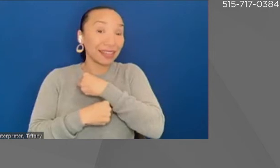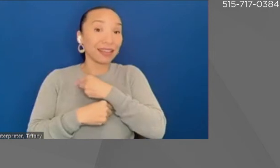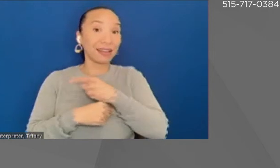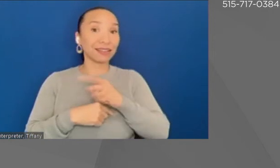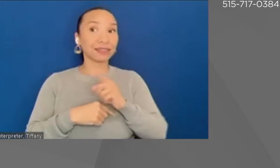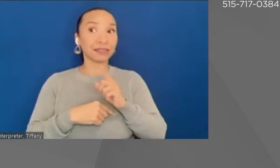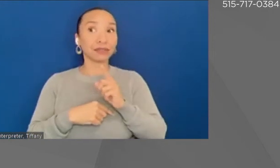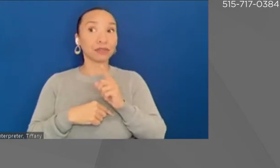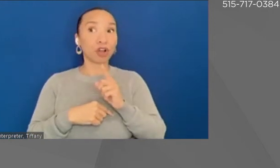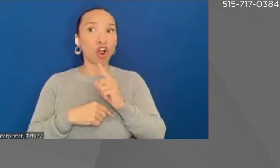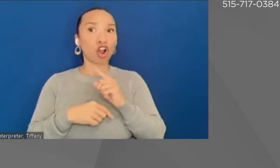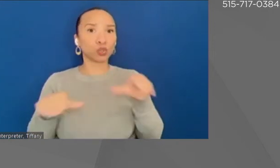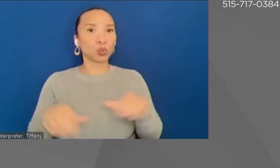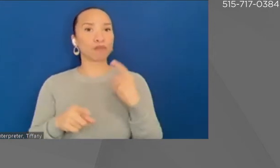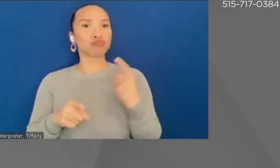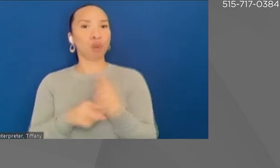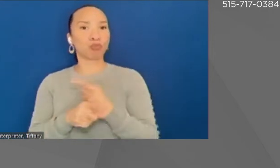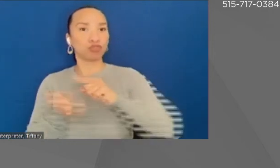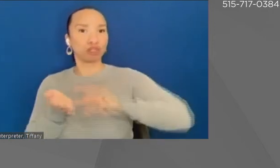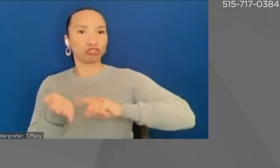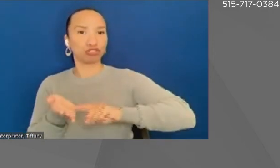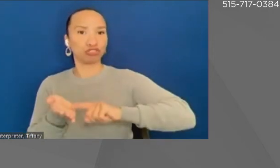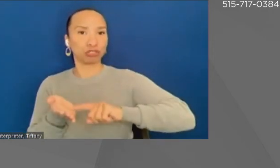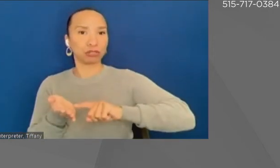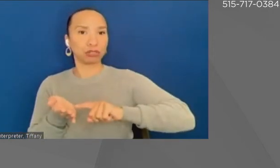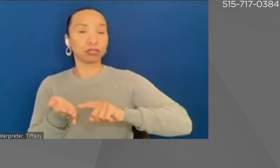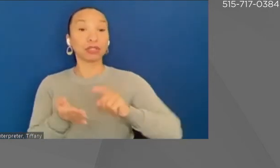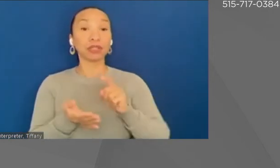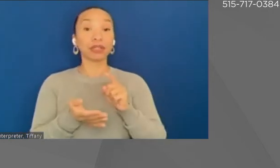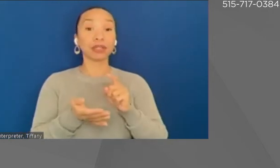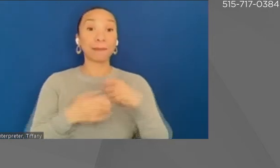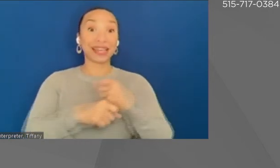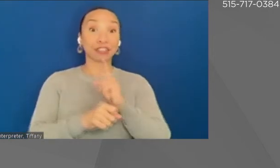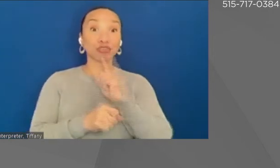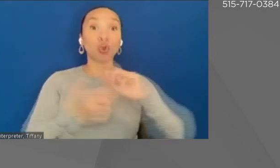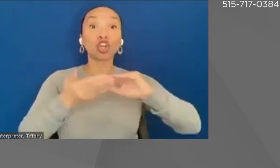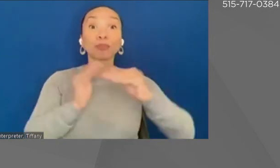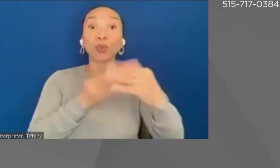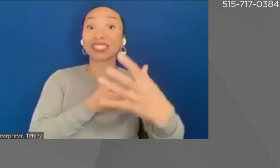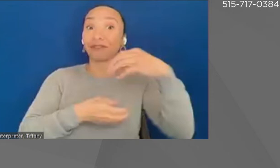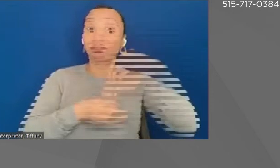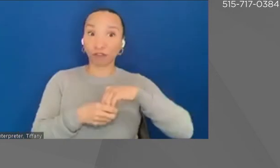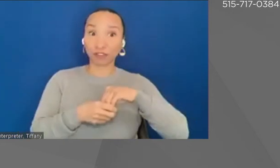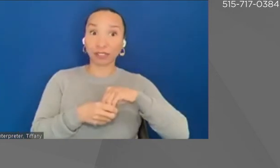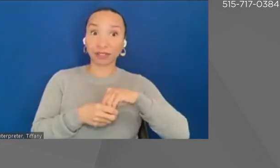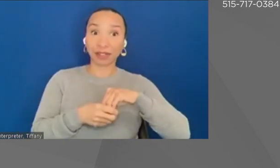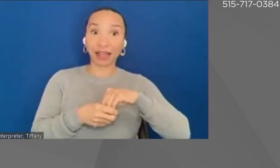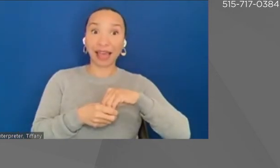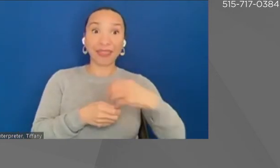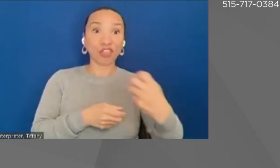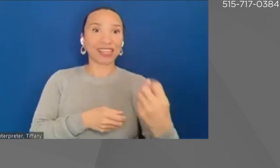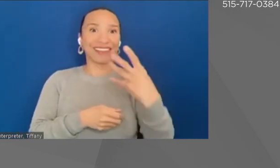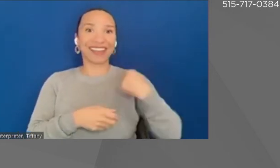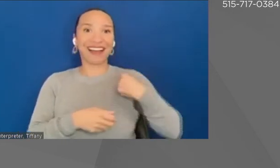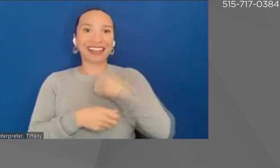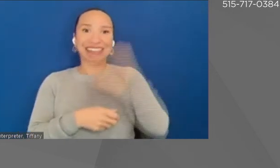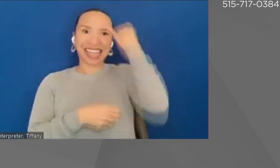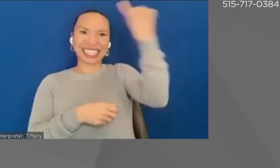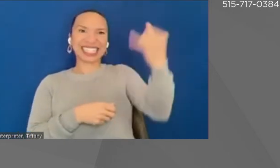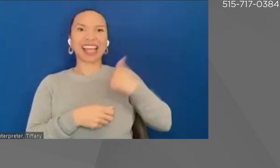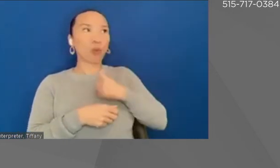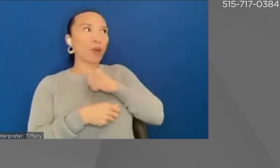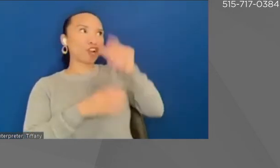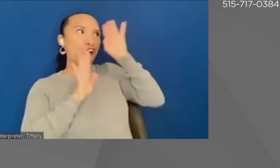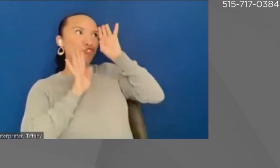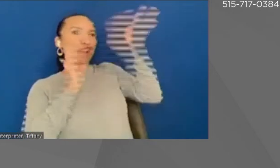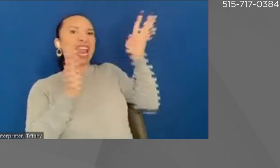appropriate in our research and in making sure that the community is engaged in providing the ideas, and we're not coming up with our ideas and imposing them, that